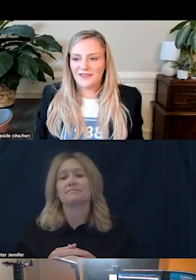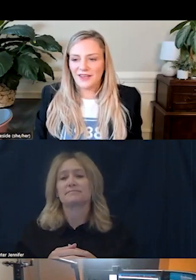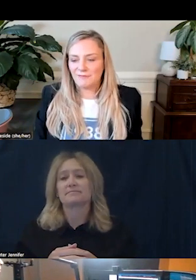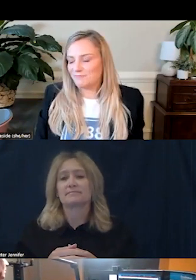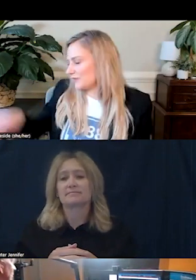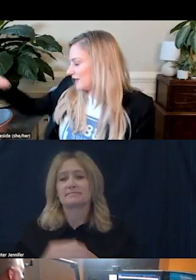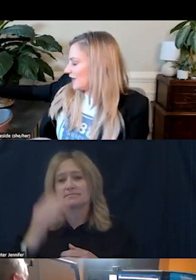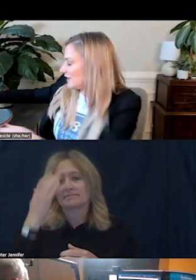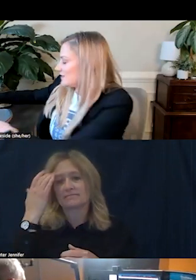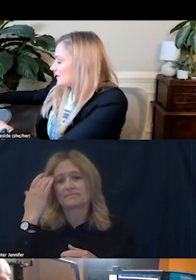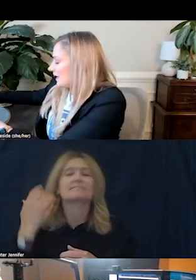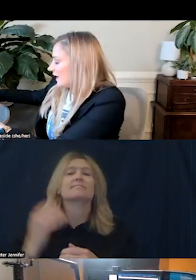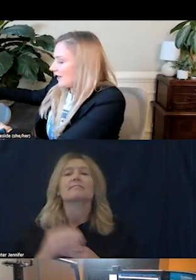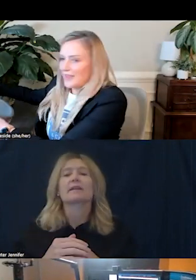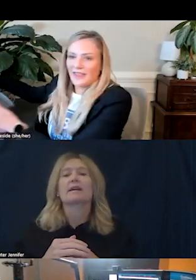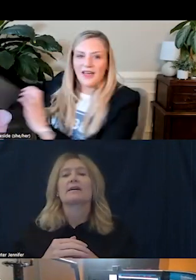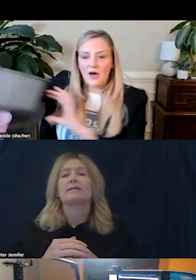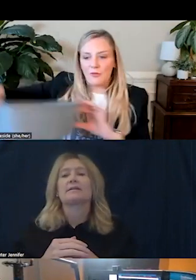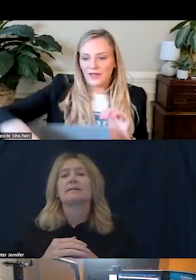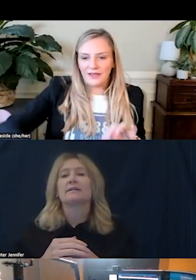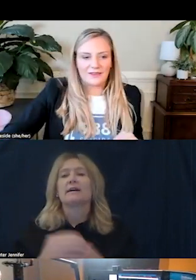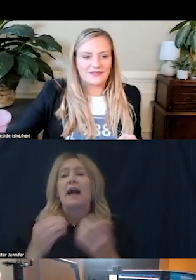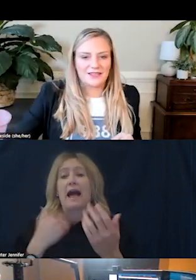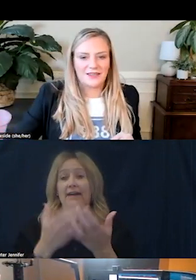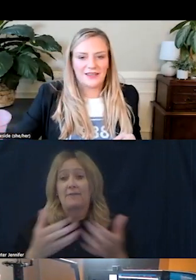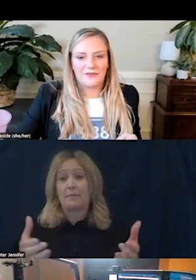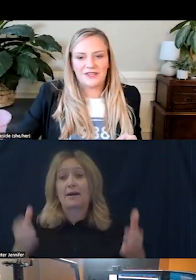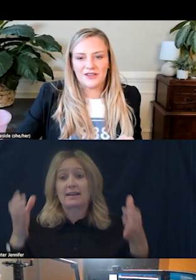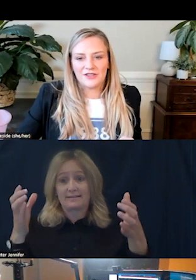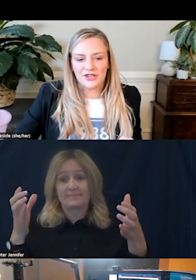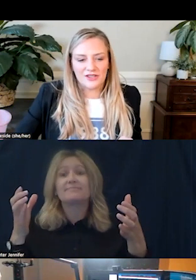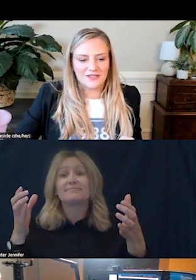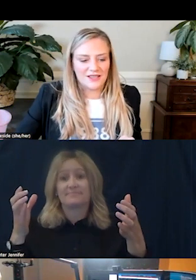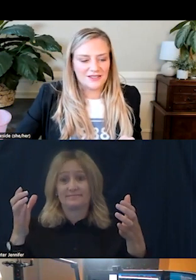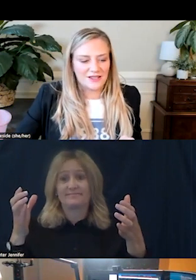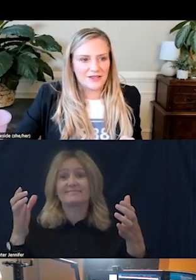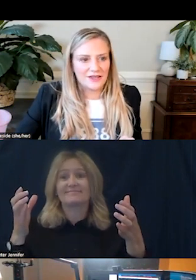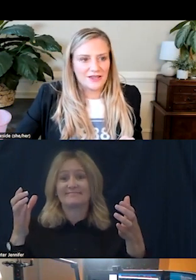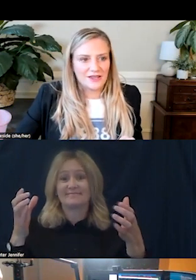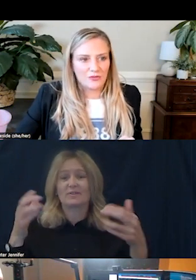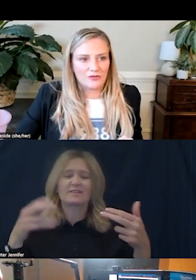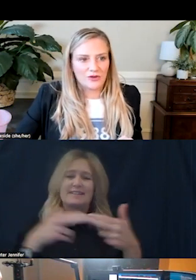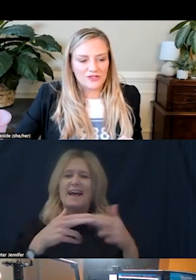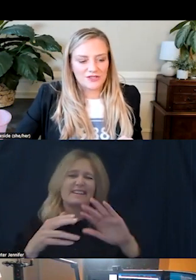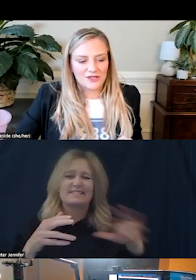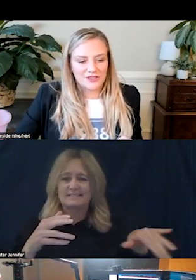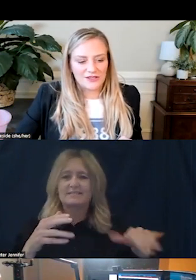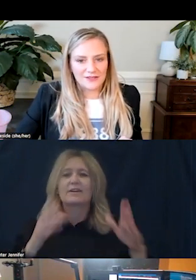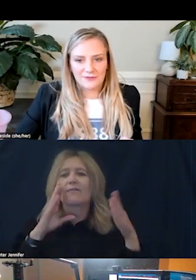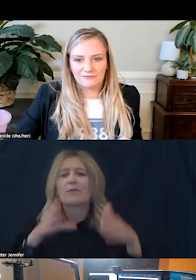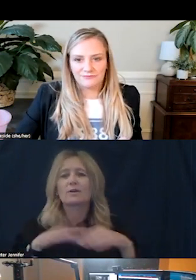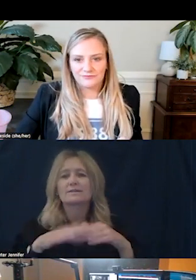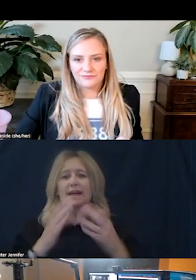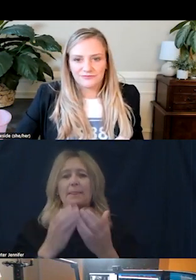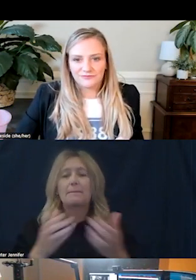and is a bucket. Let's see, we can unshare the slides and then we'll focus just on